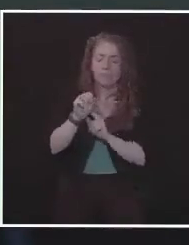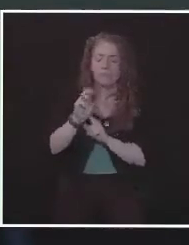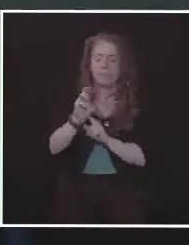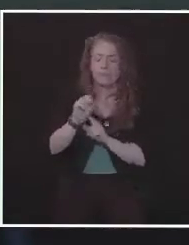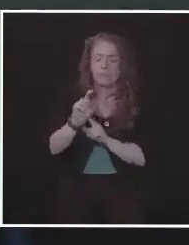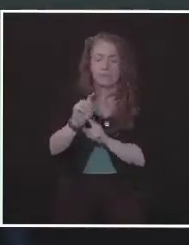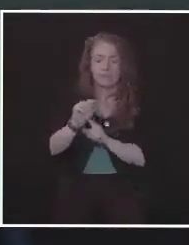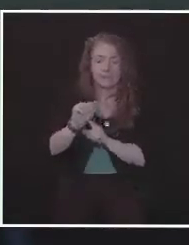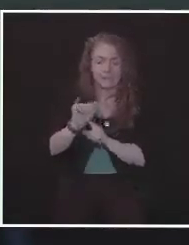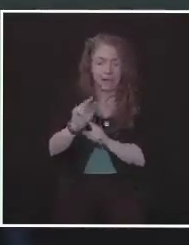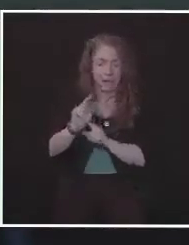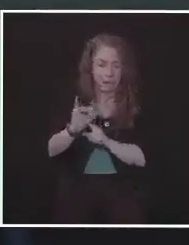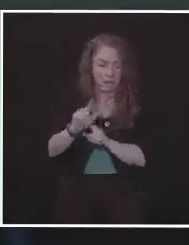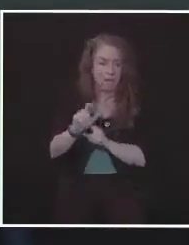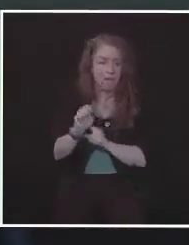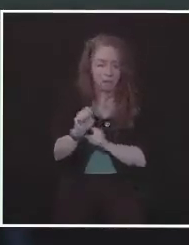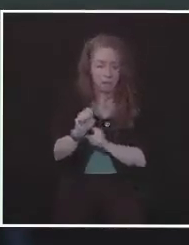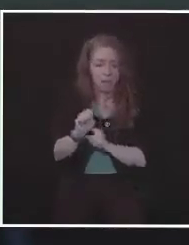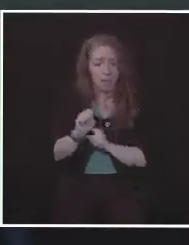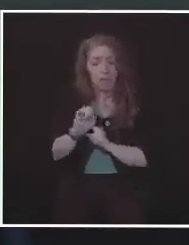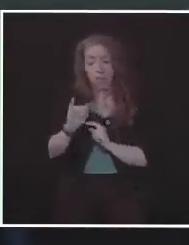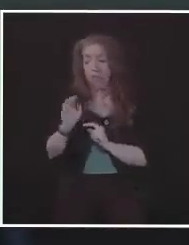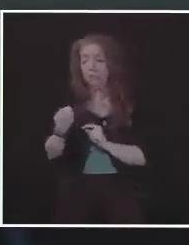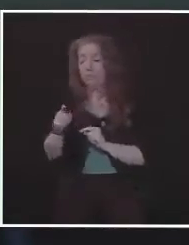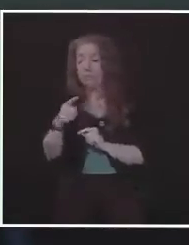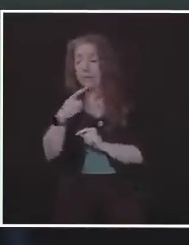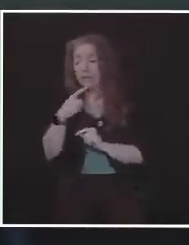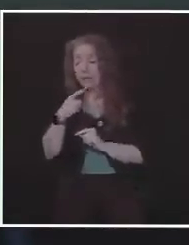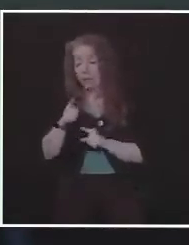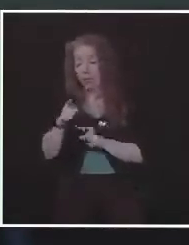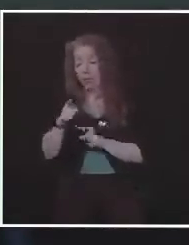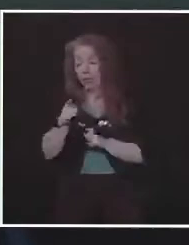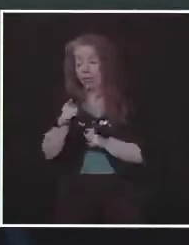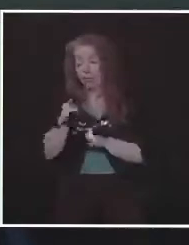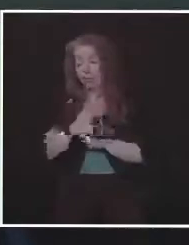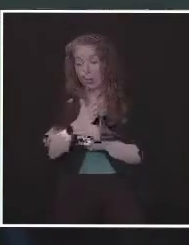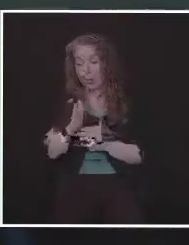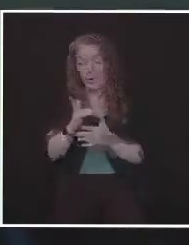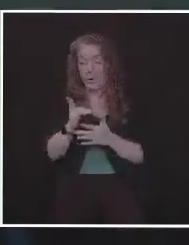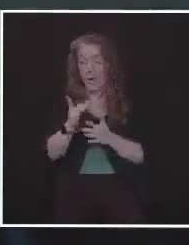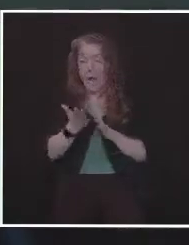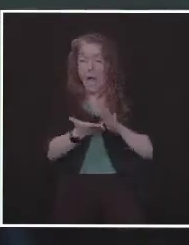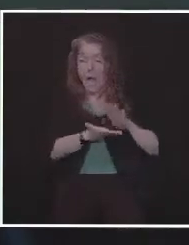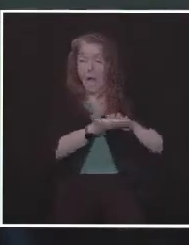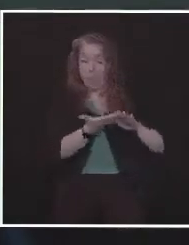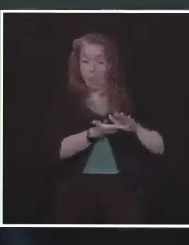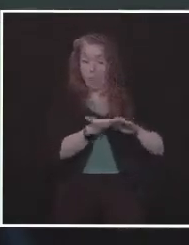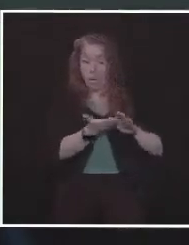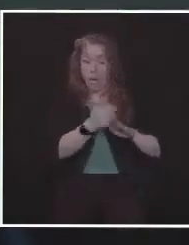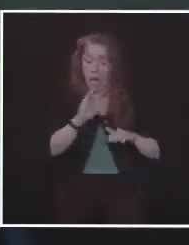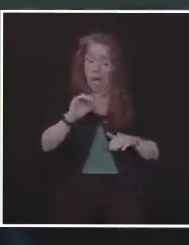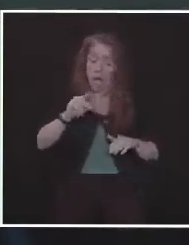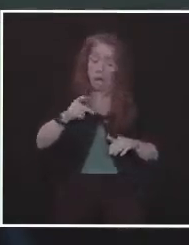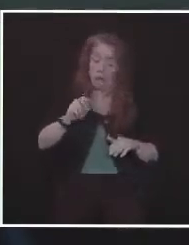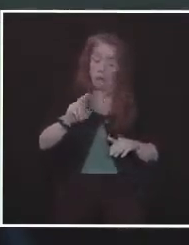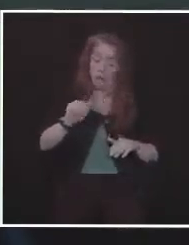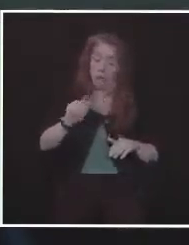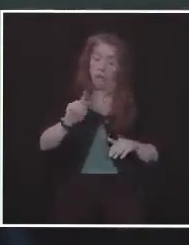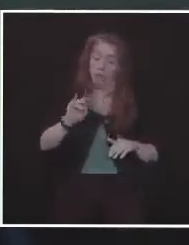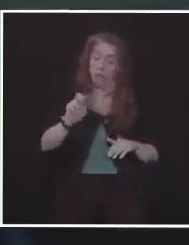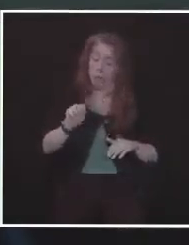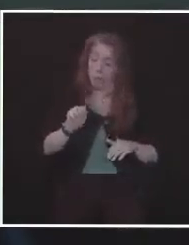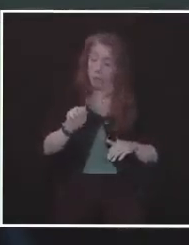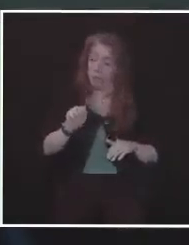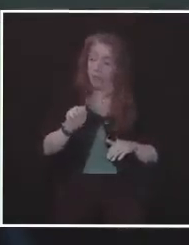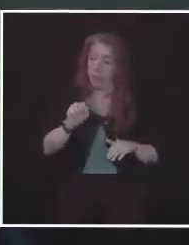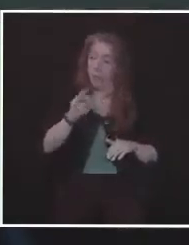difference between being operational and operations. It's never going to be truly operational is what we think